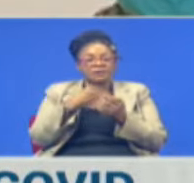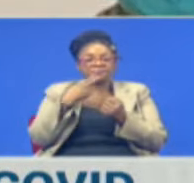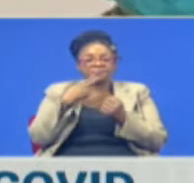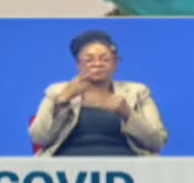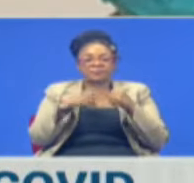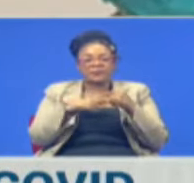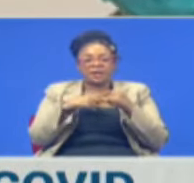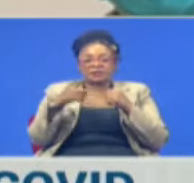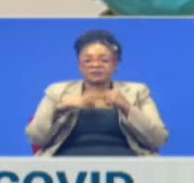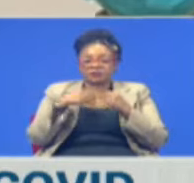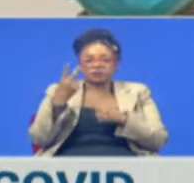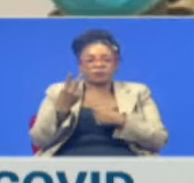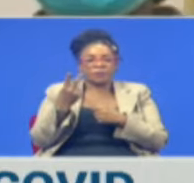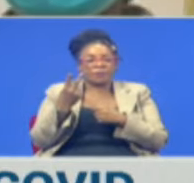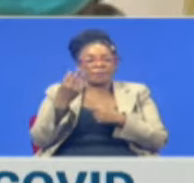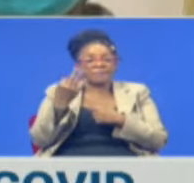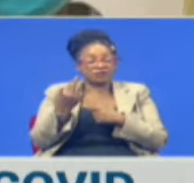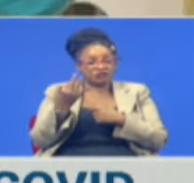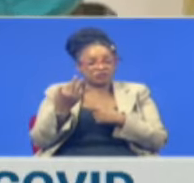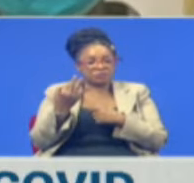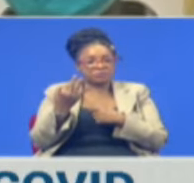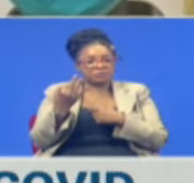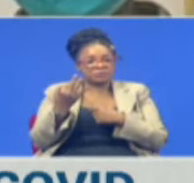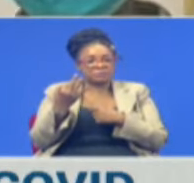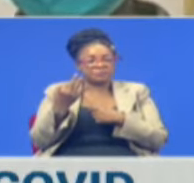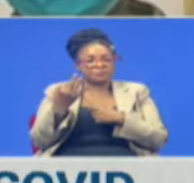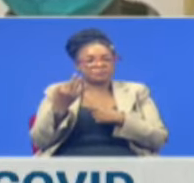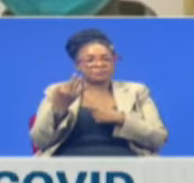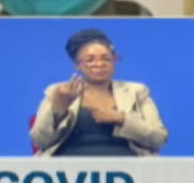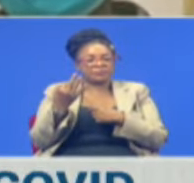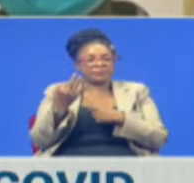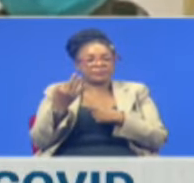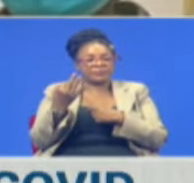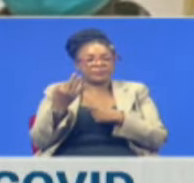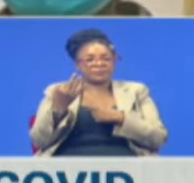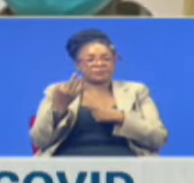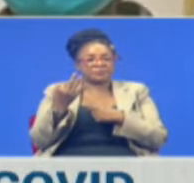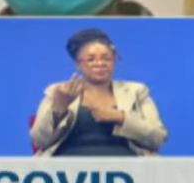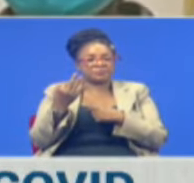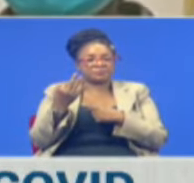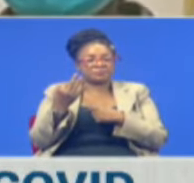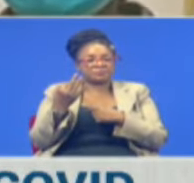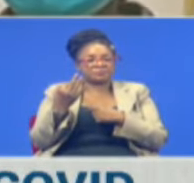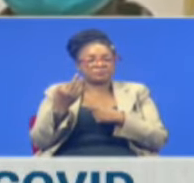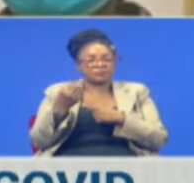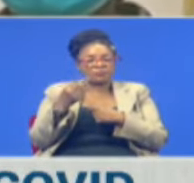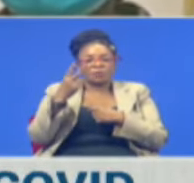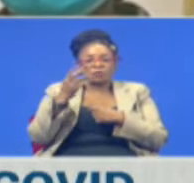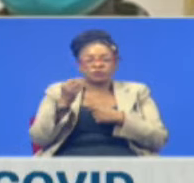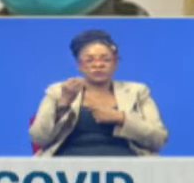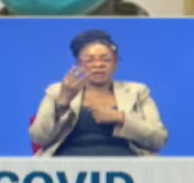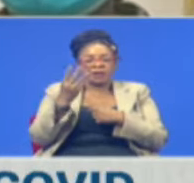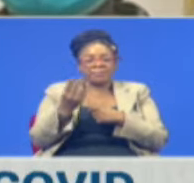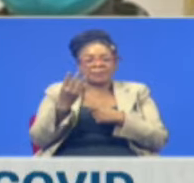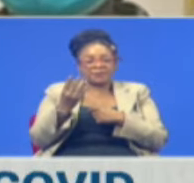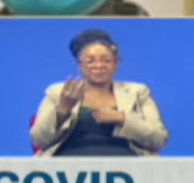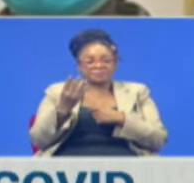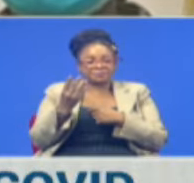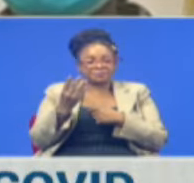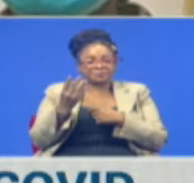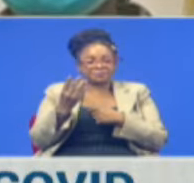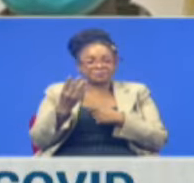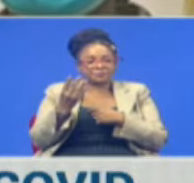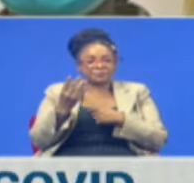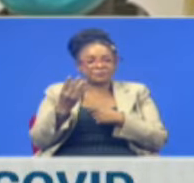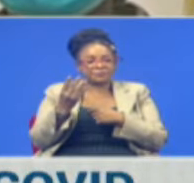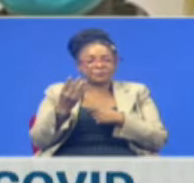762. That was in March. We are 20th April, as per the last statistics, we